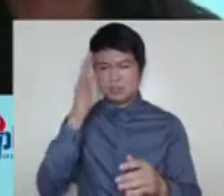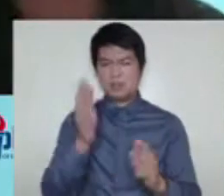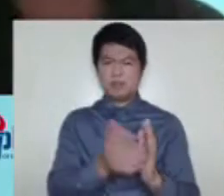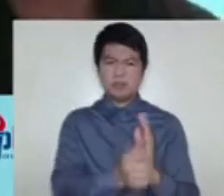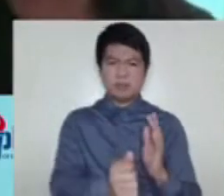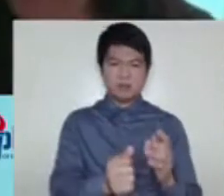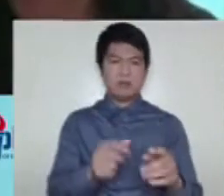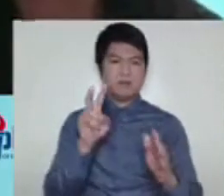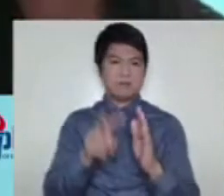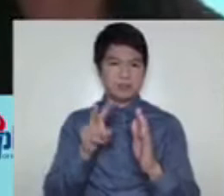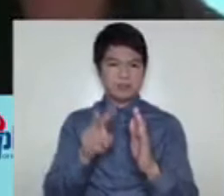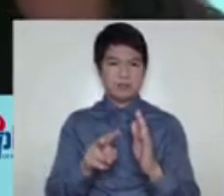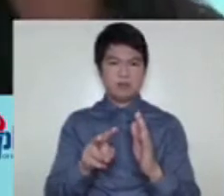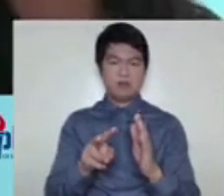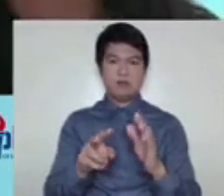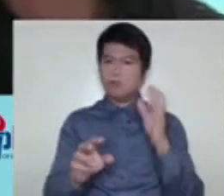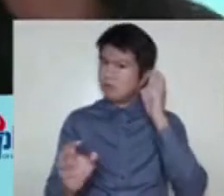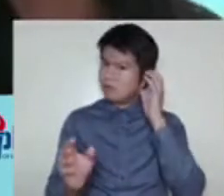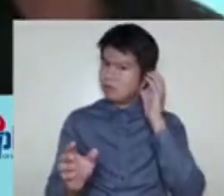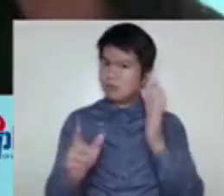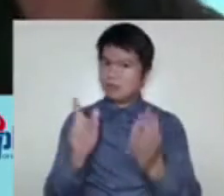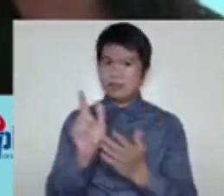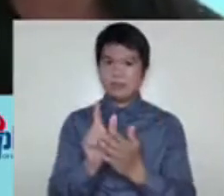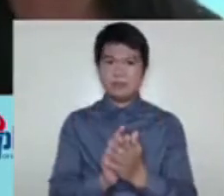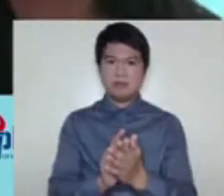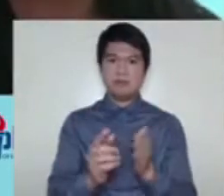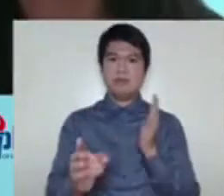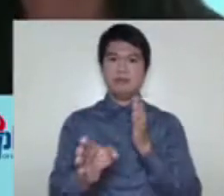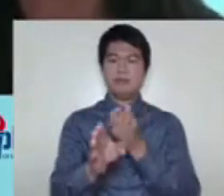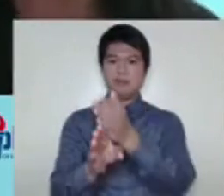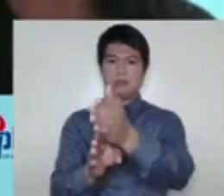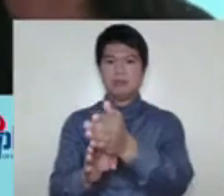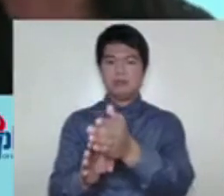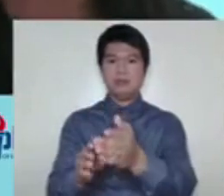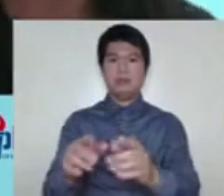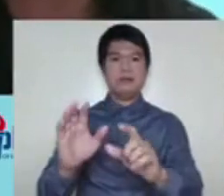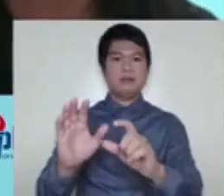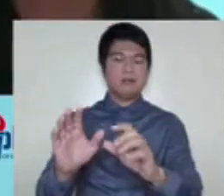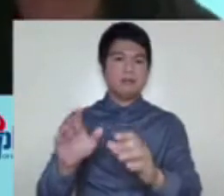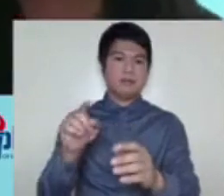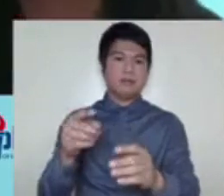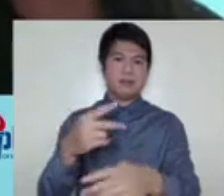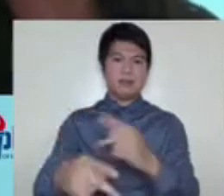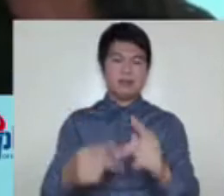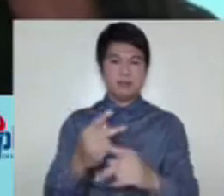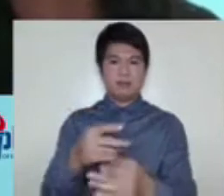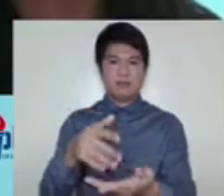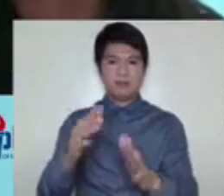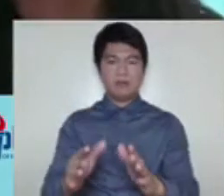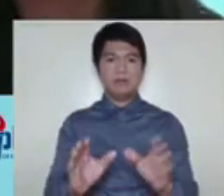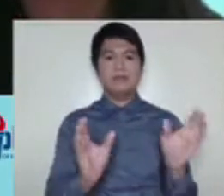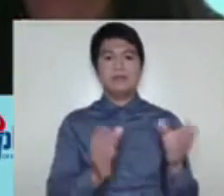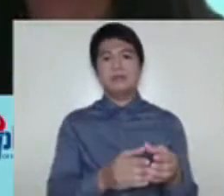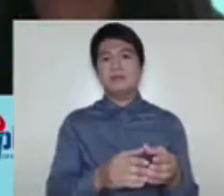these types of learners, then you will need to prepare or submit Set A, so COT rating sheet with the proof